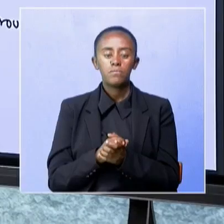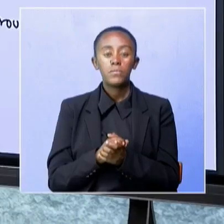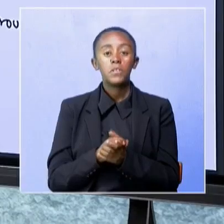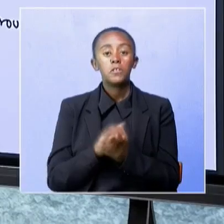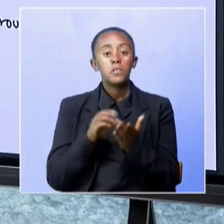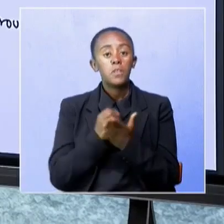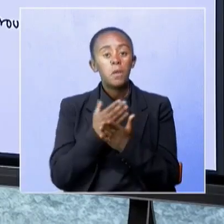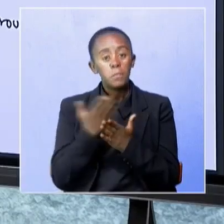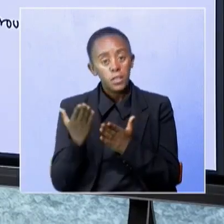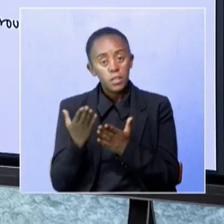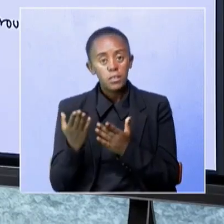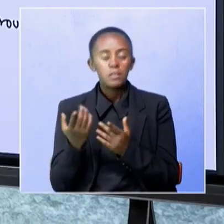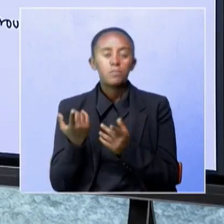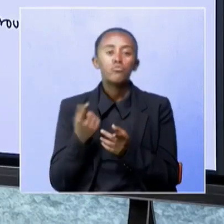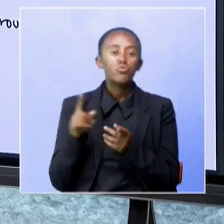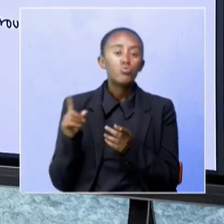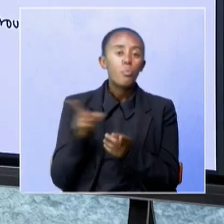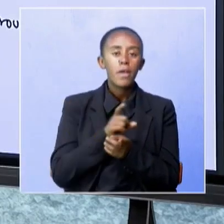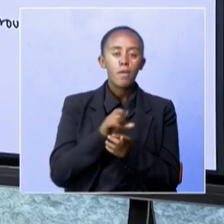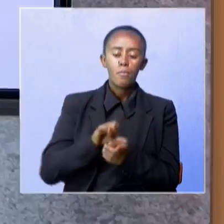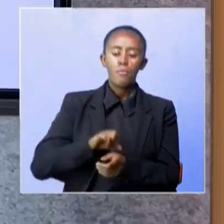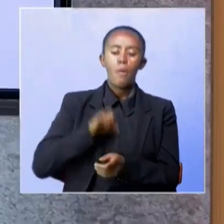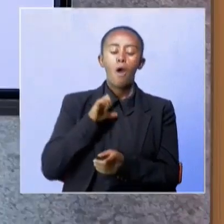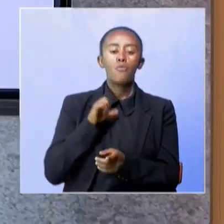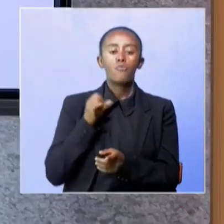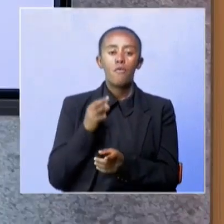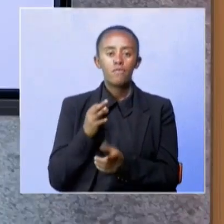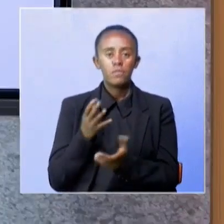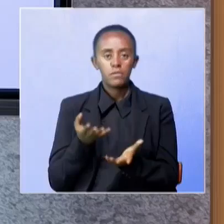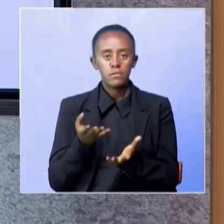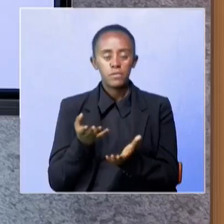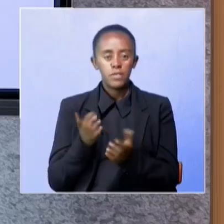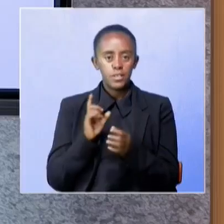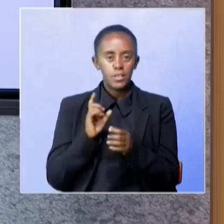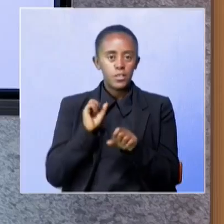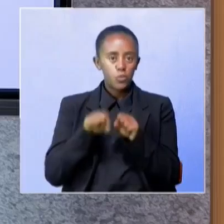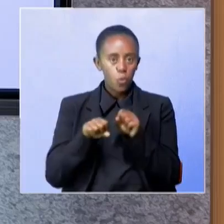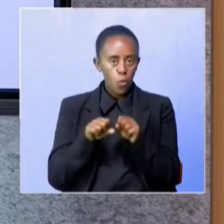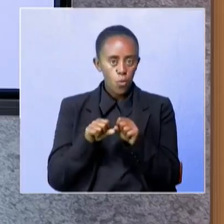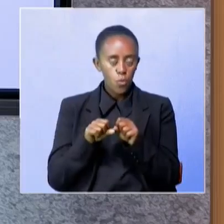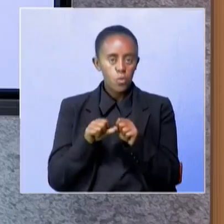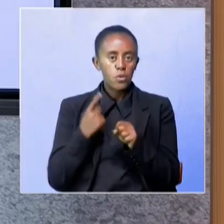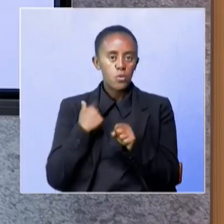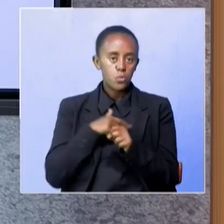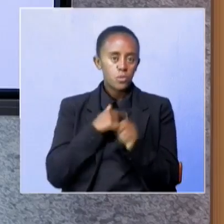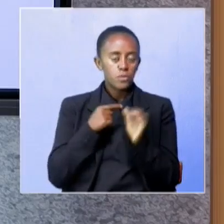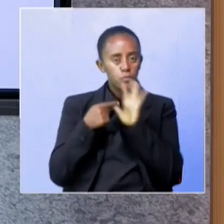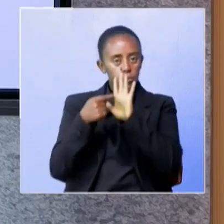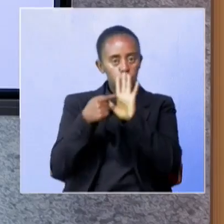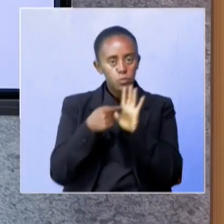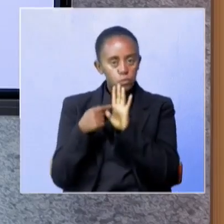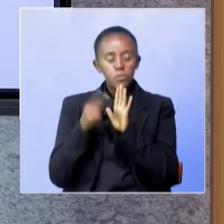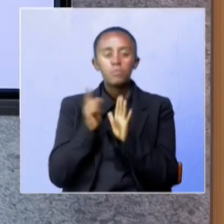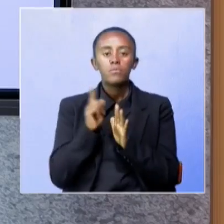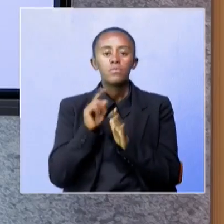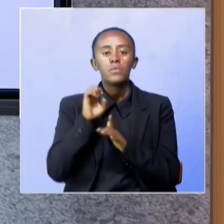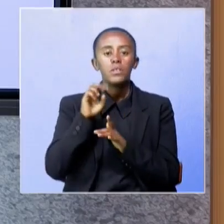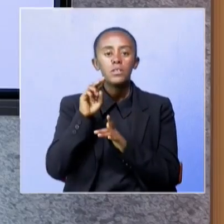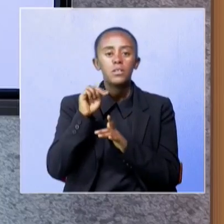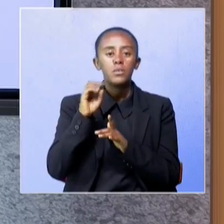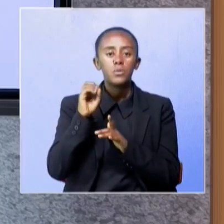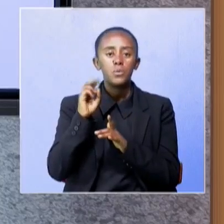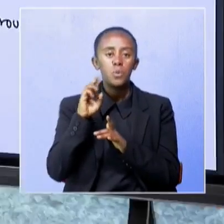Something to be proud of, okay? So, we have shown endurance.